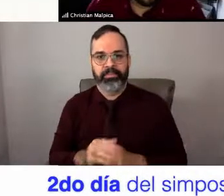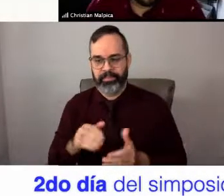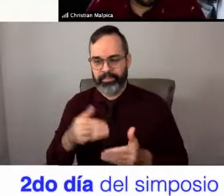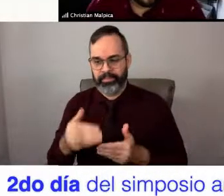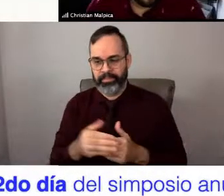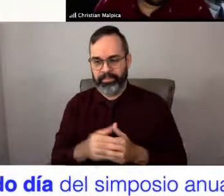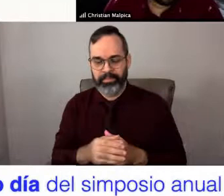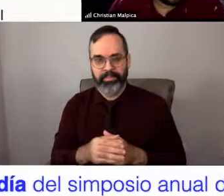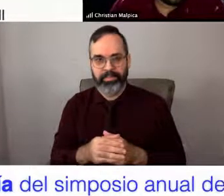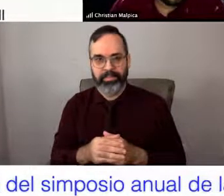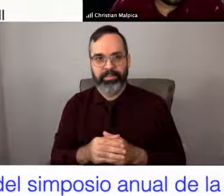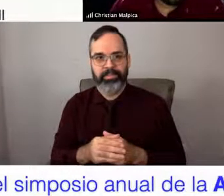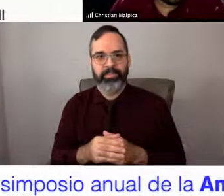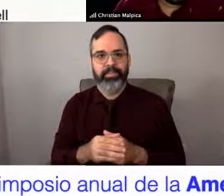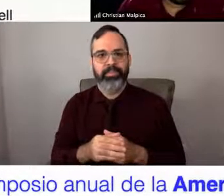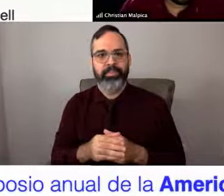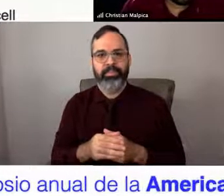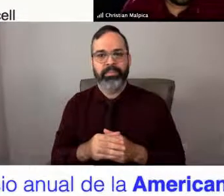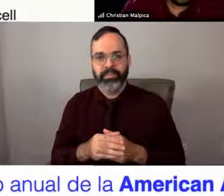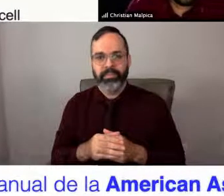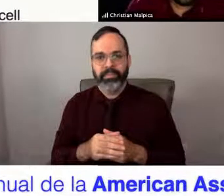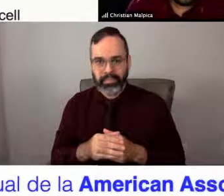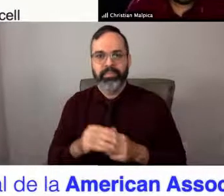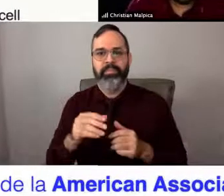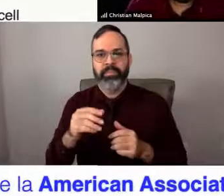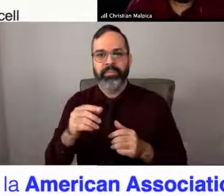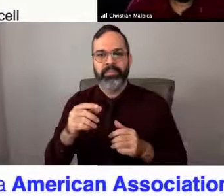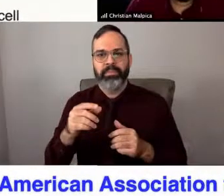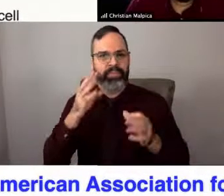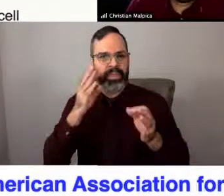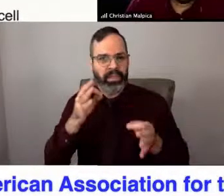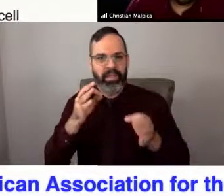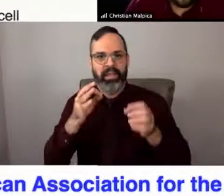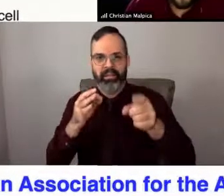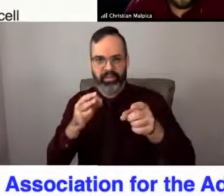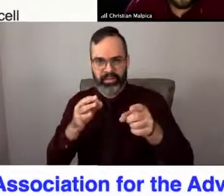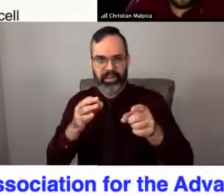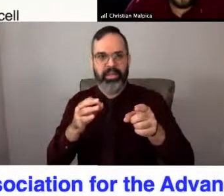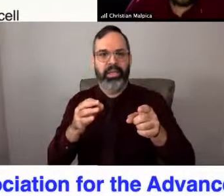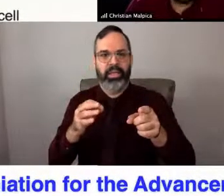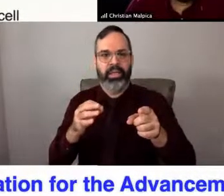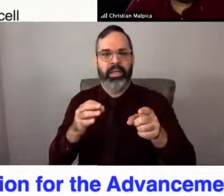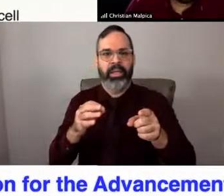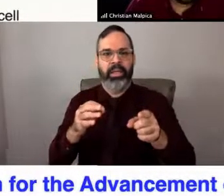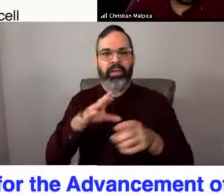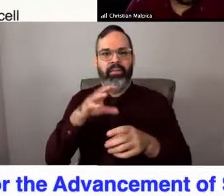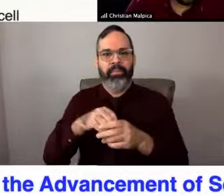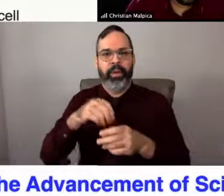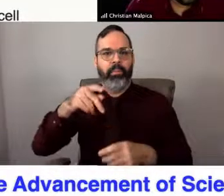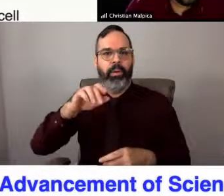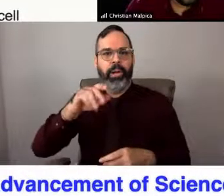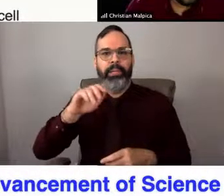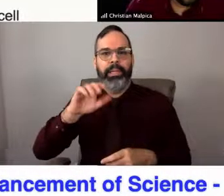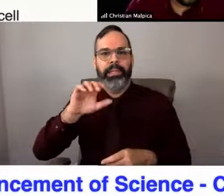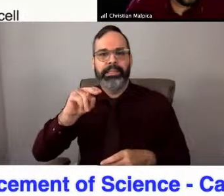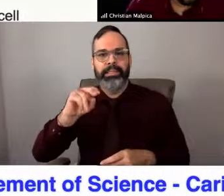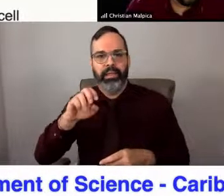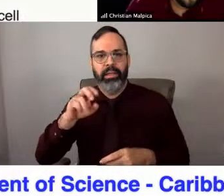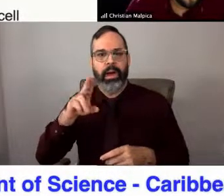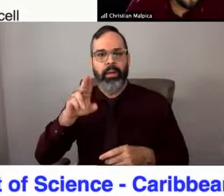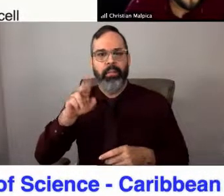Now, our first objective was to determine the uptake and synthesis of polyamine by astrocytes. We resolved this objective in